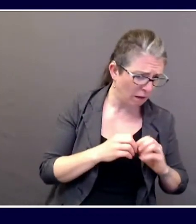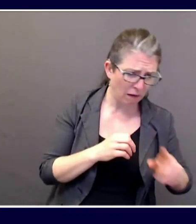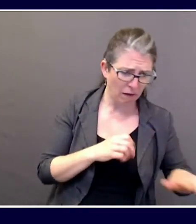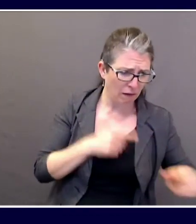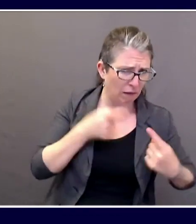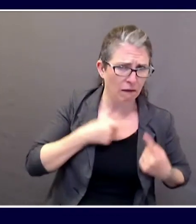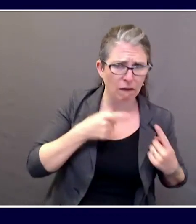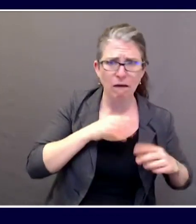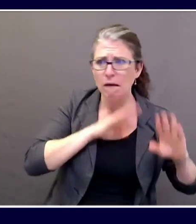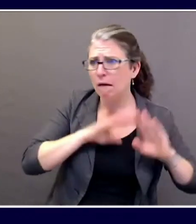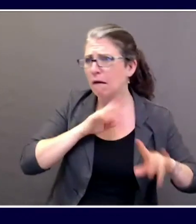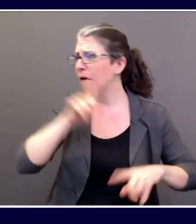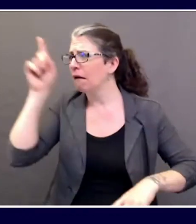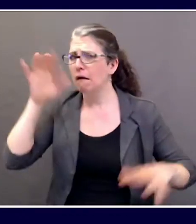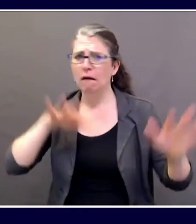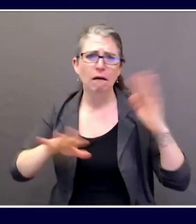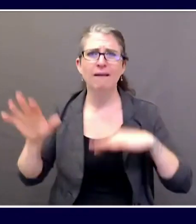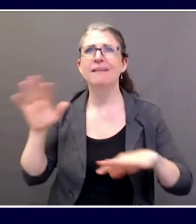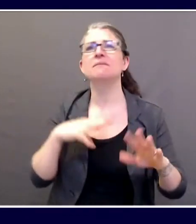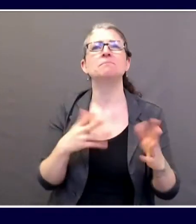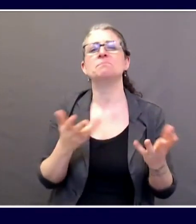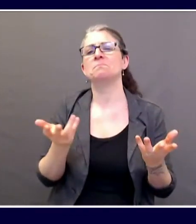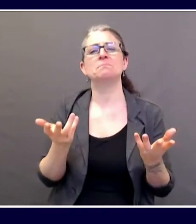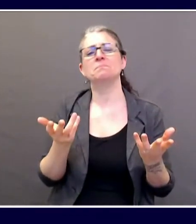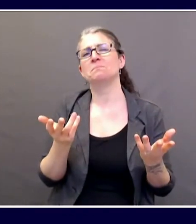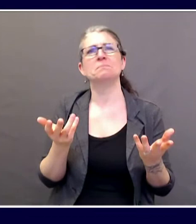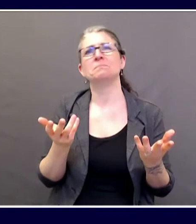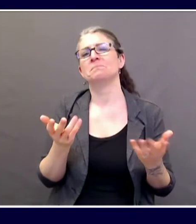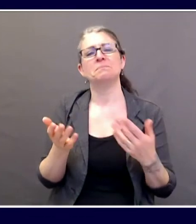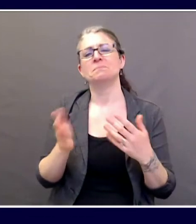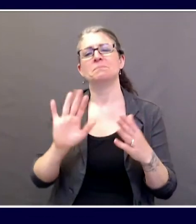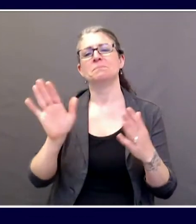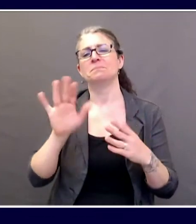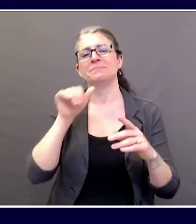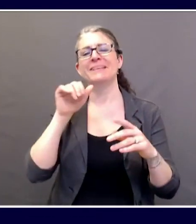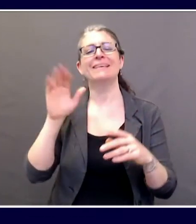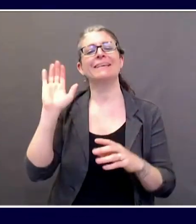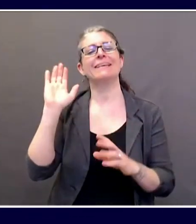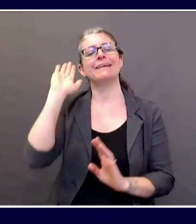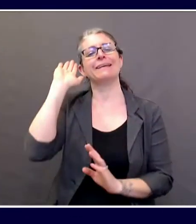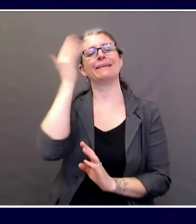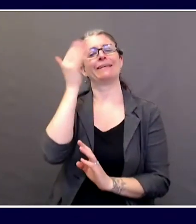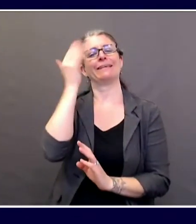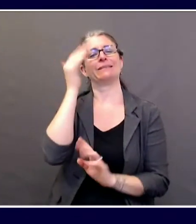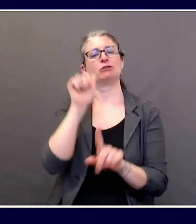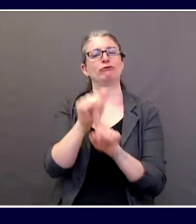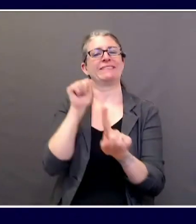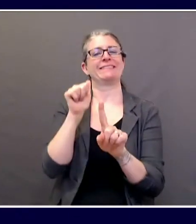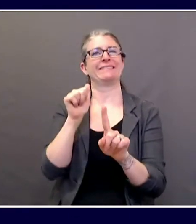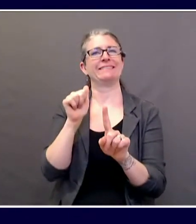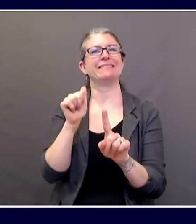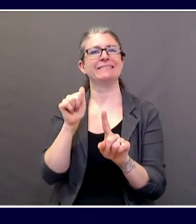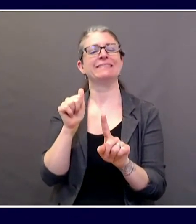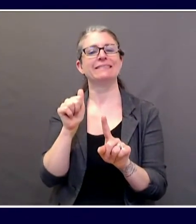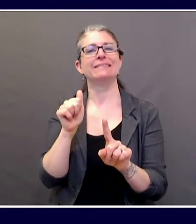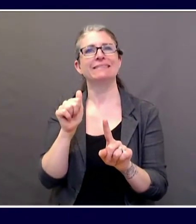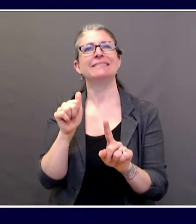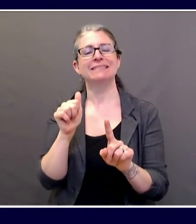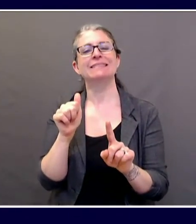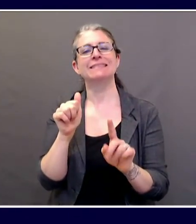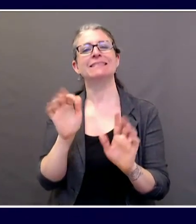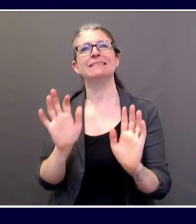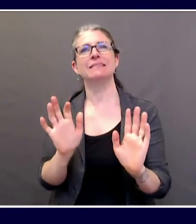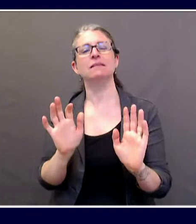variance. All of that is to say, we know that access remains a problem. There's no question about that. There's a lot more demand